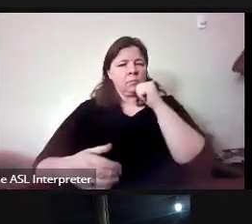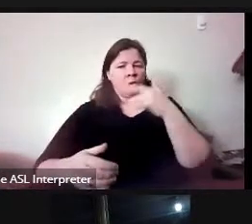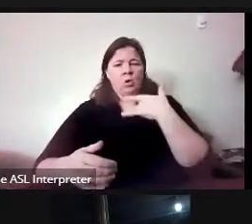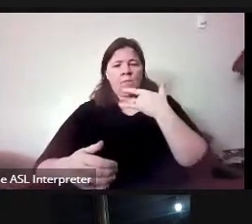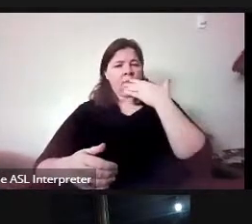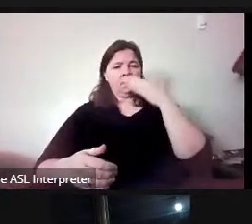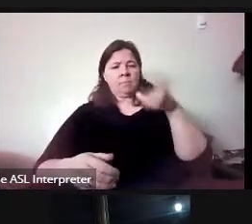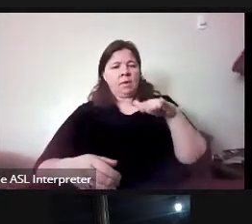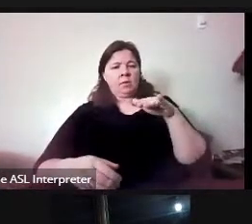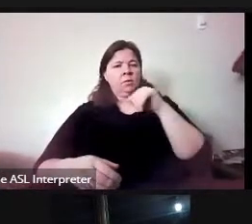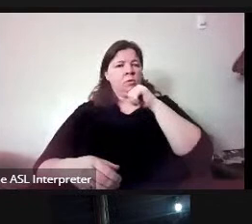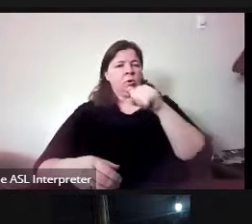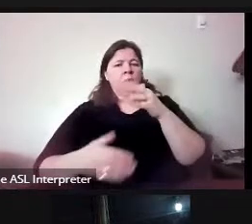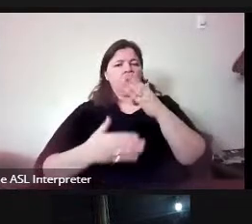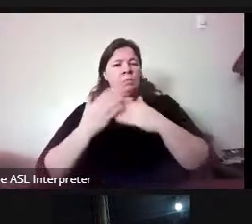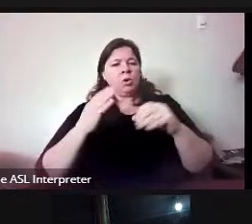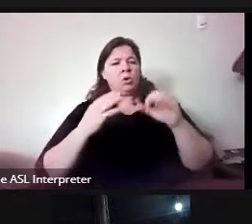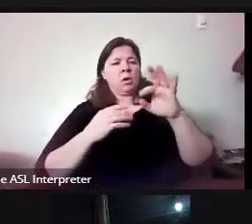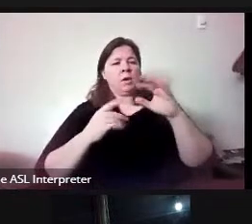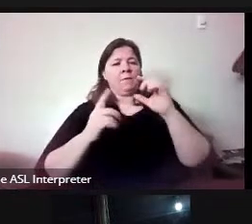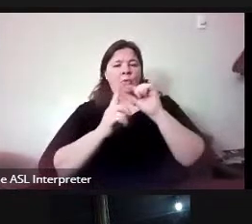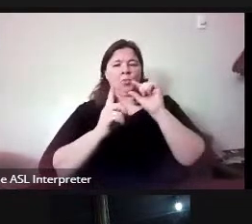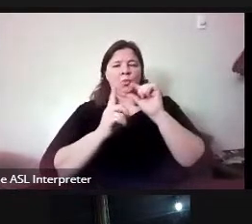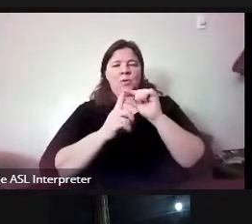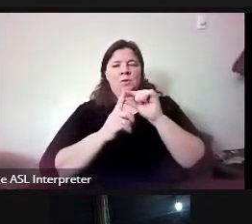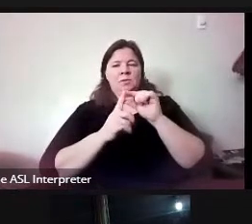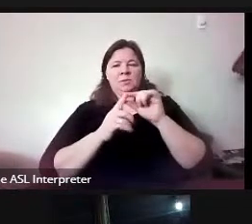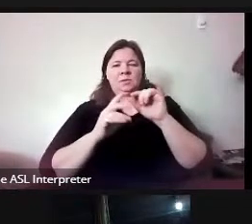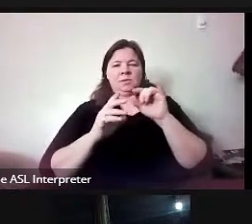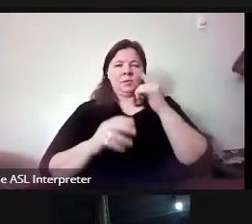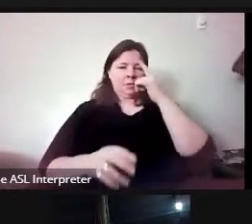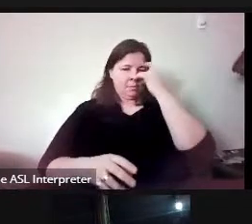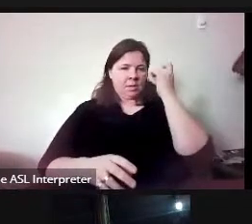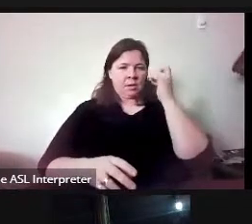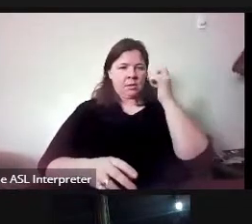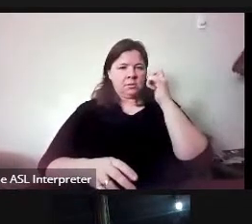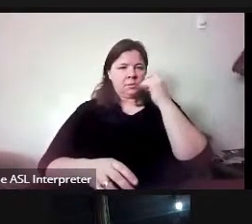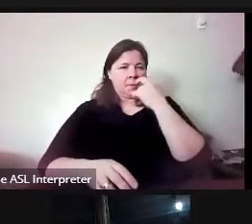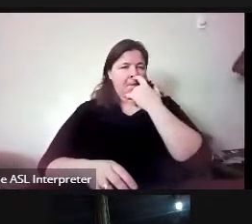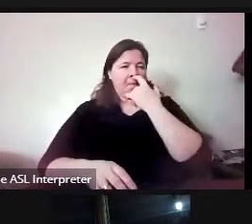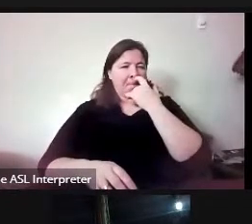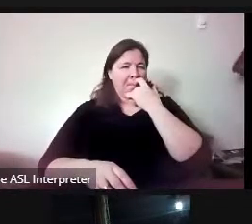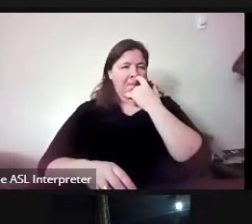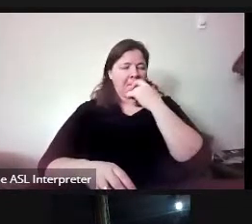bad about not having the words. You know that